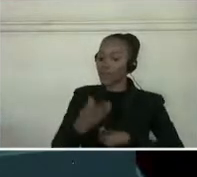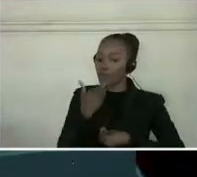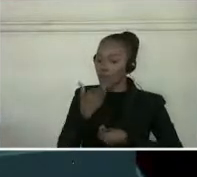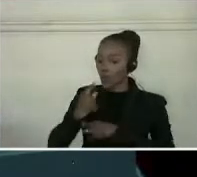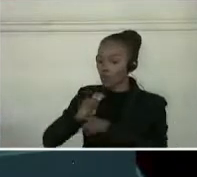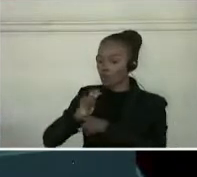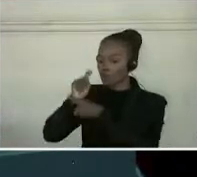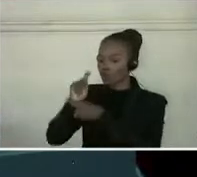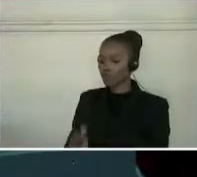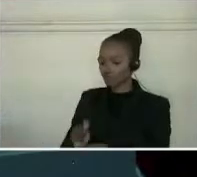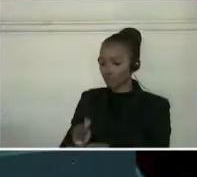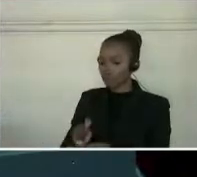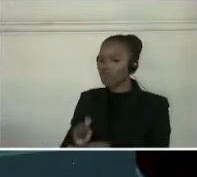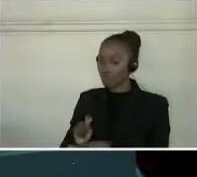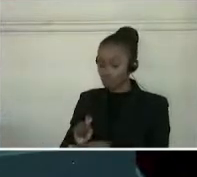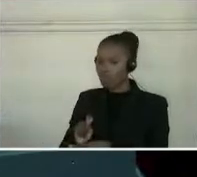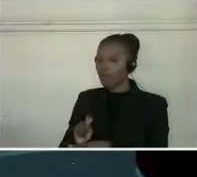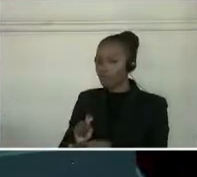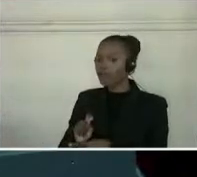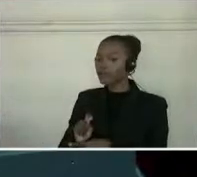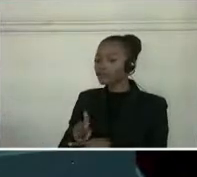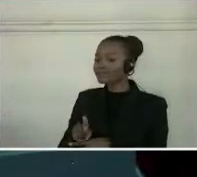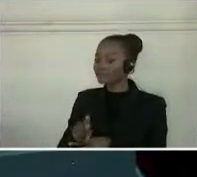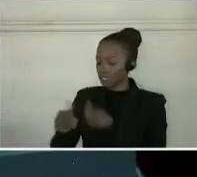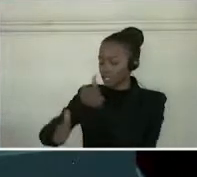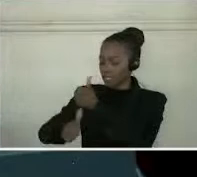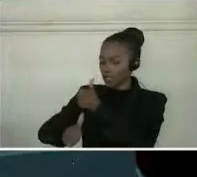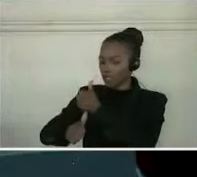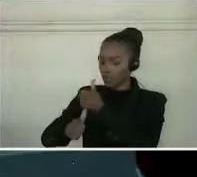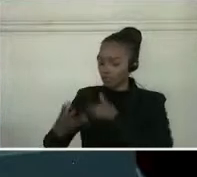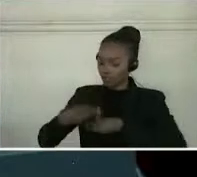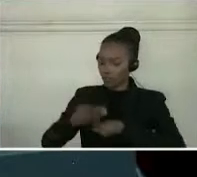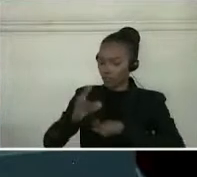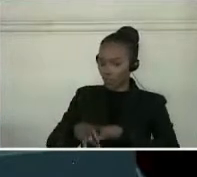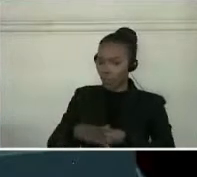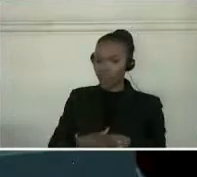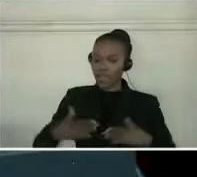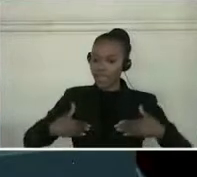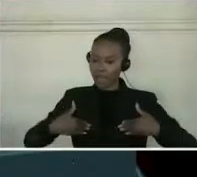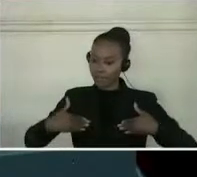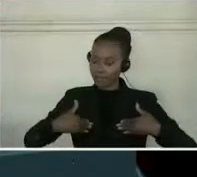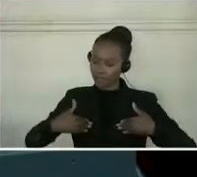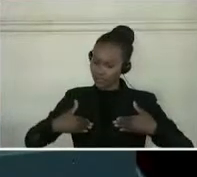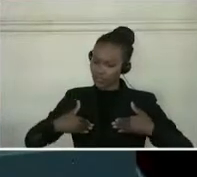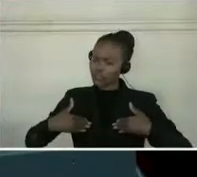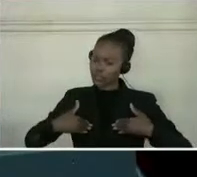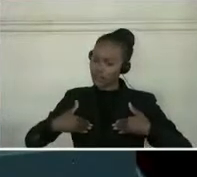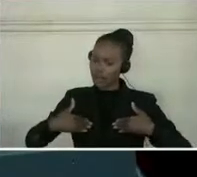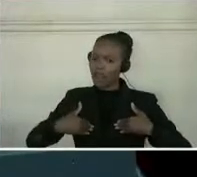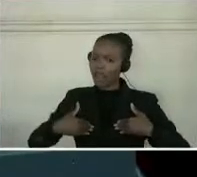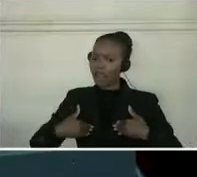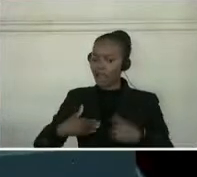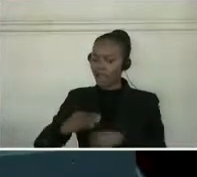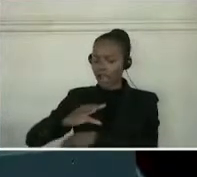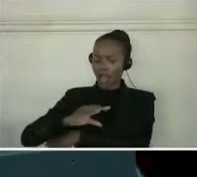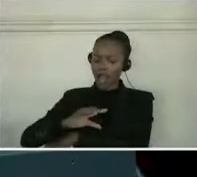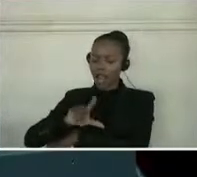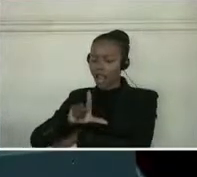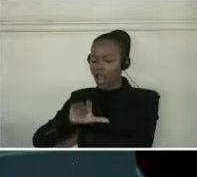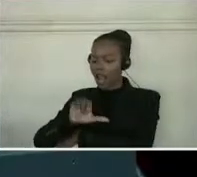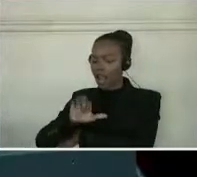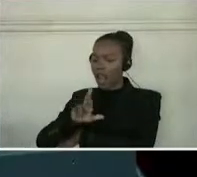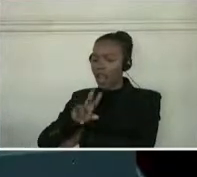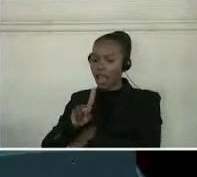secretaries admin threats in traditional courts are critical in ensuring that the administration of